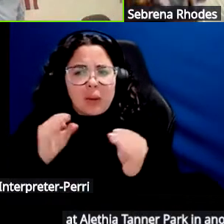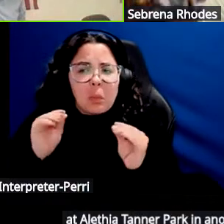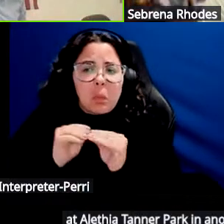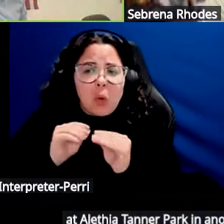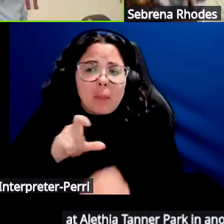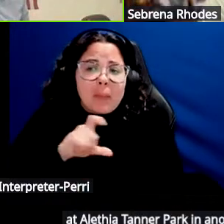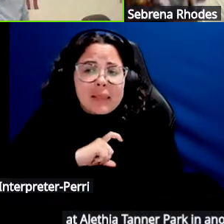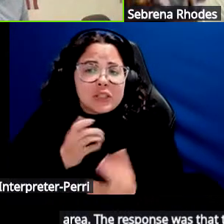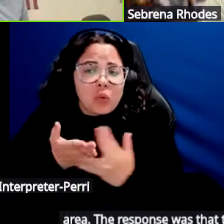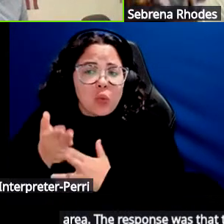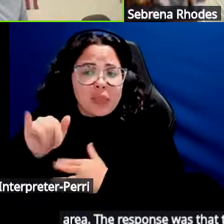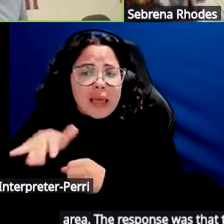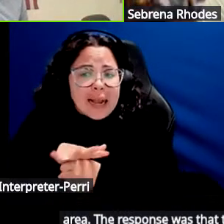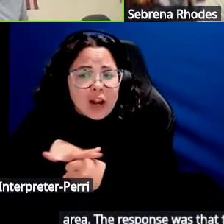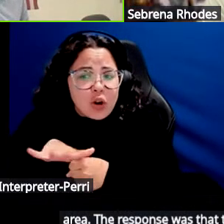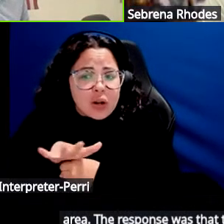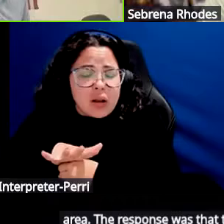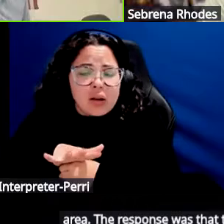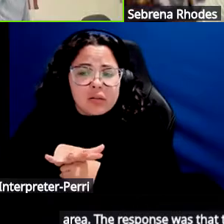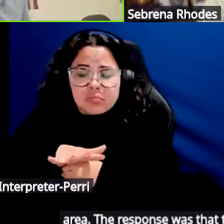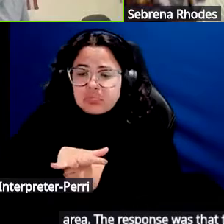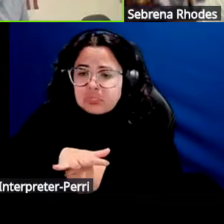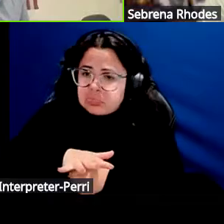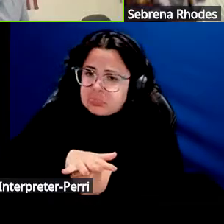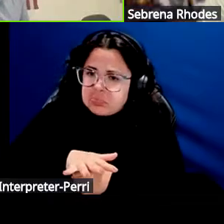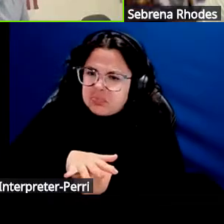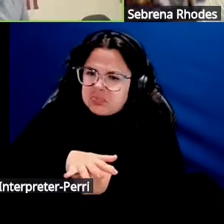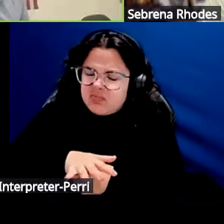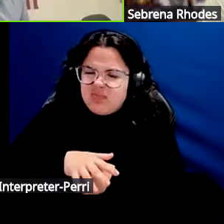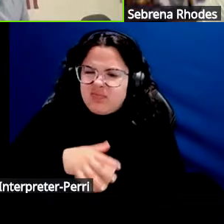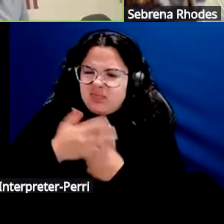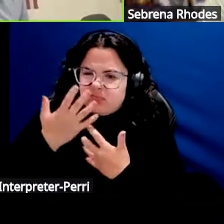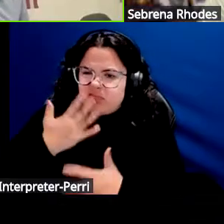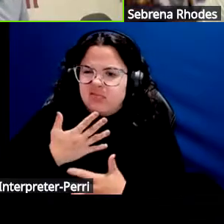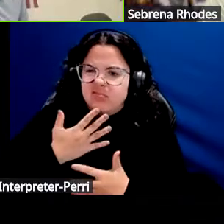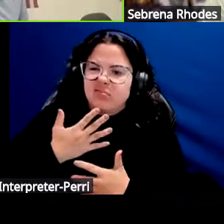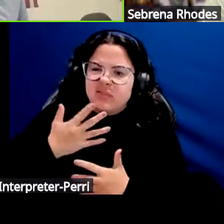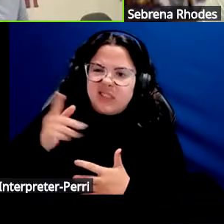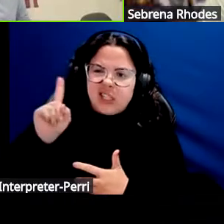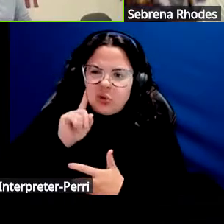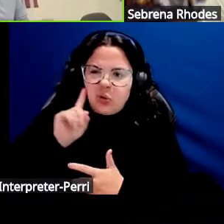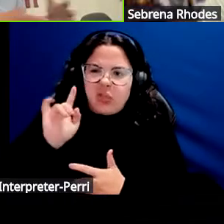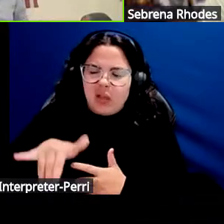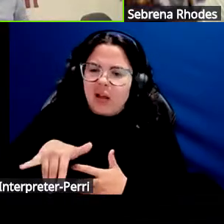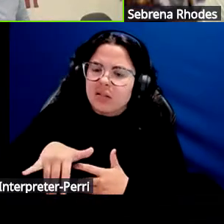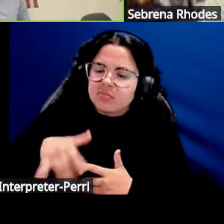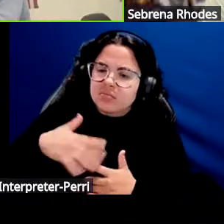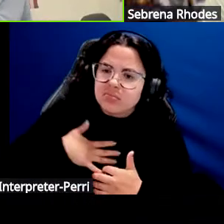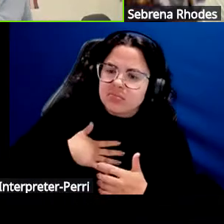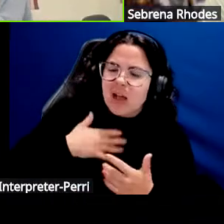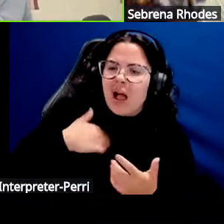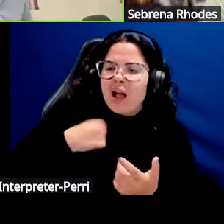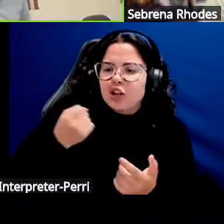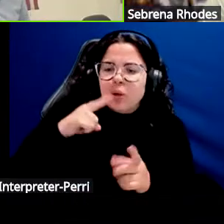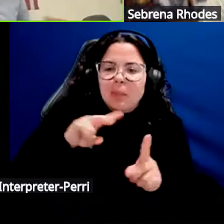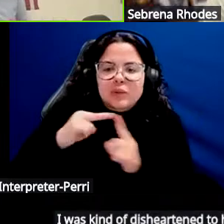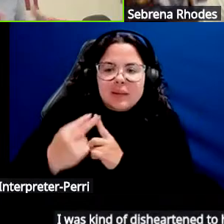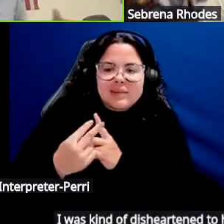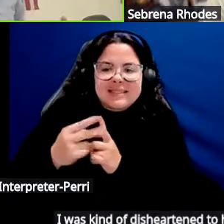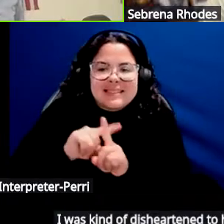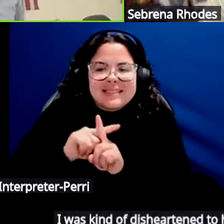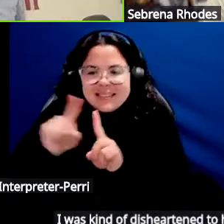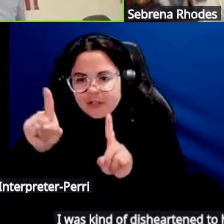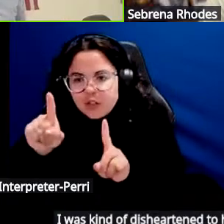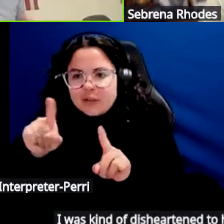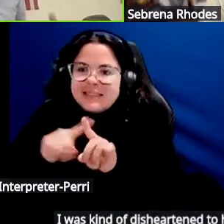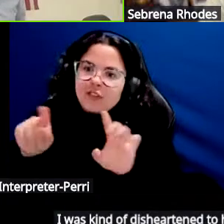that area. I was kind of disheartened to hear that, just because I understand perception is different for different folks. Different